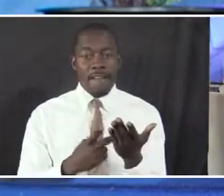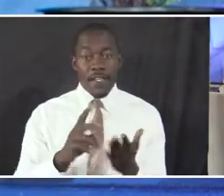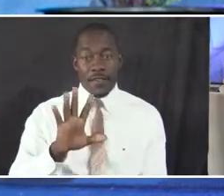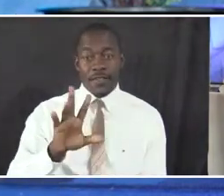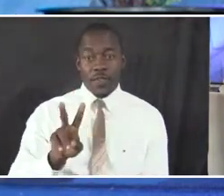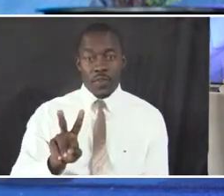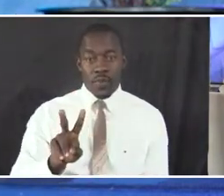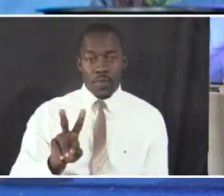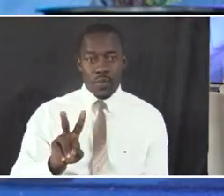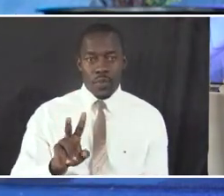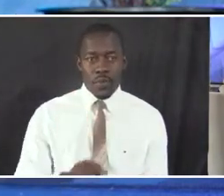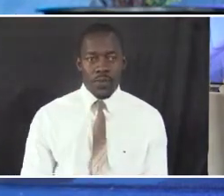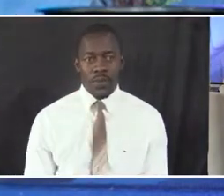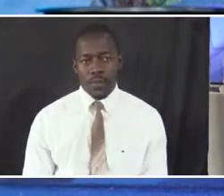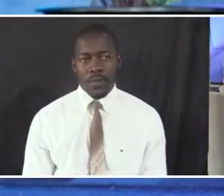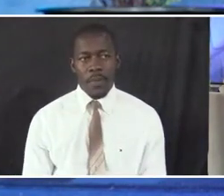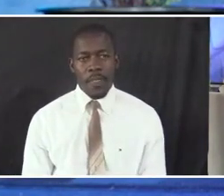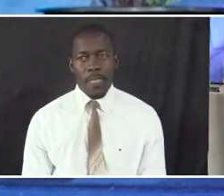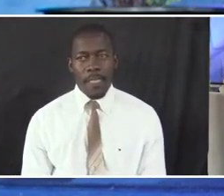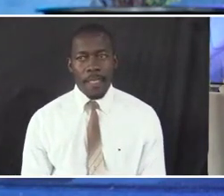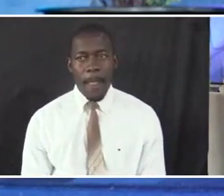52.